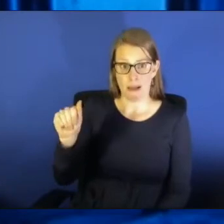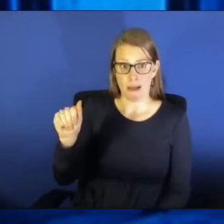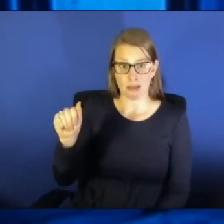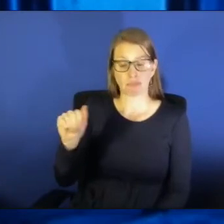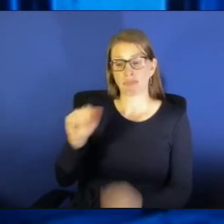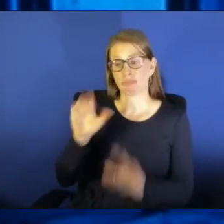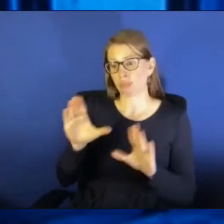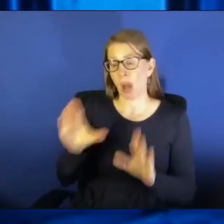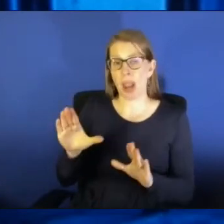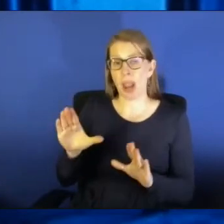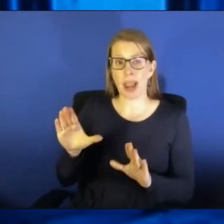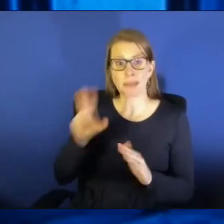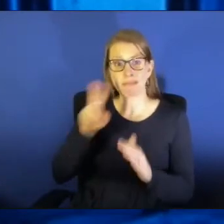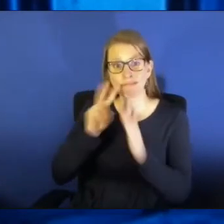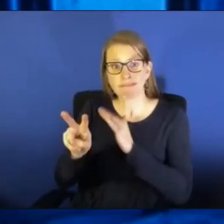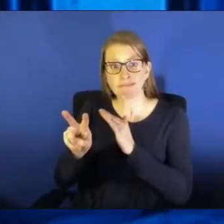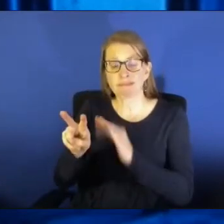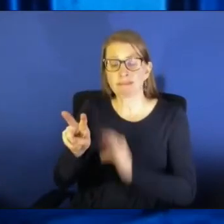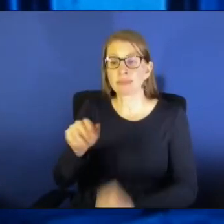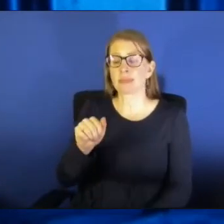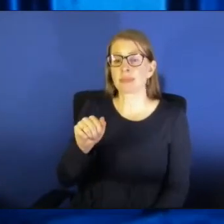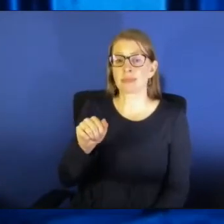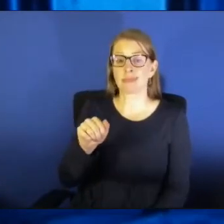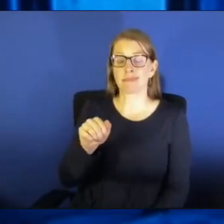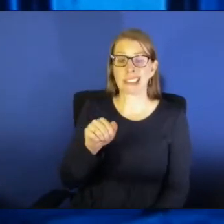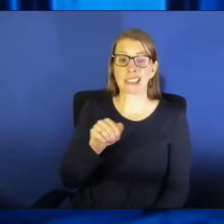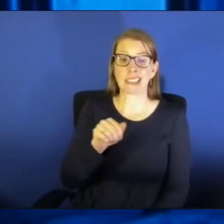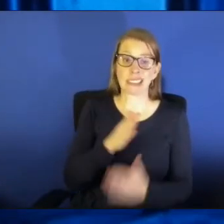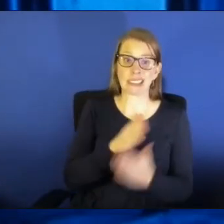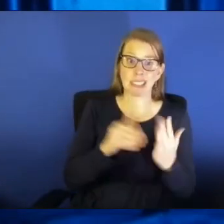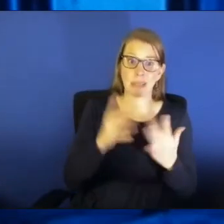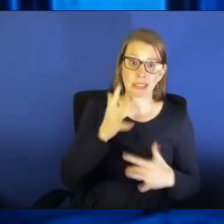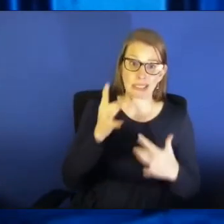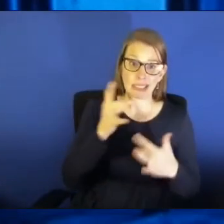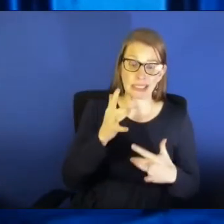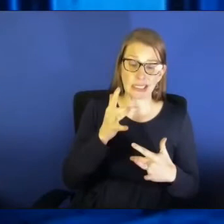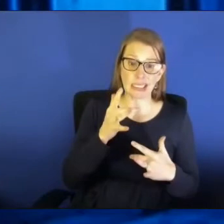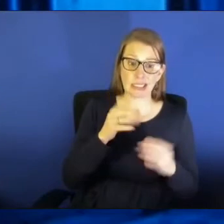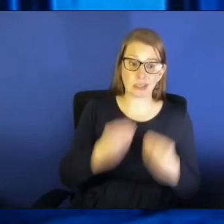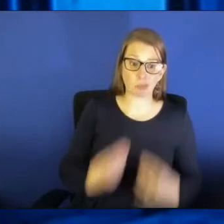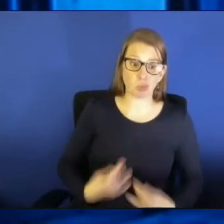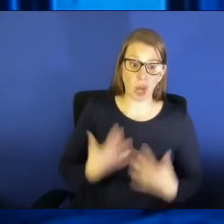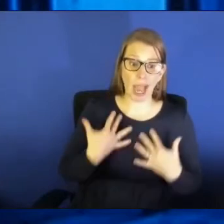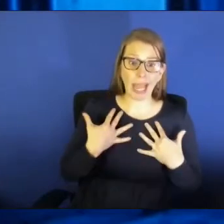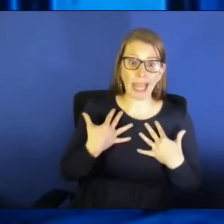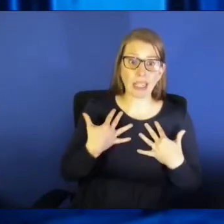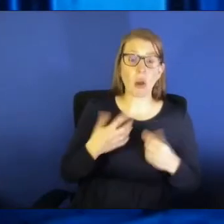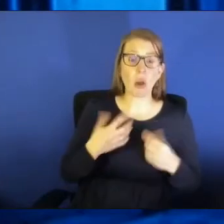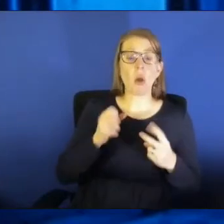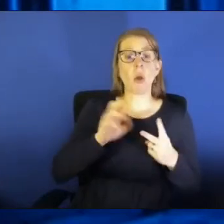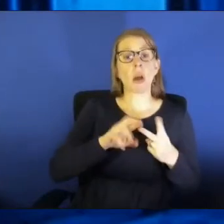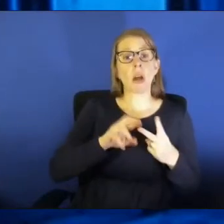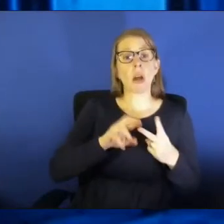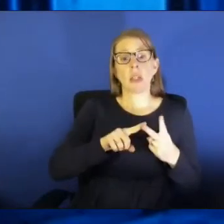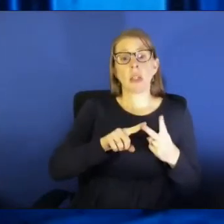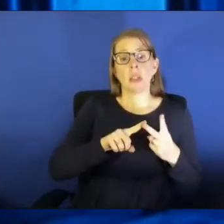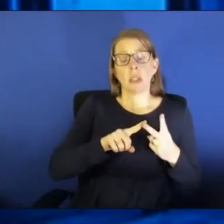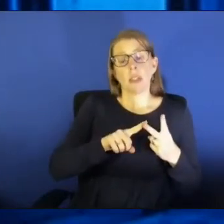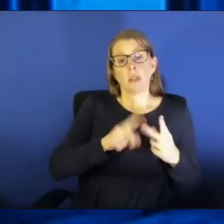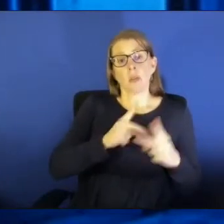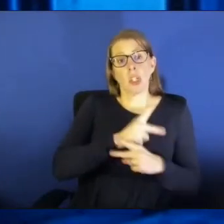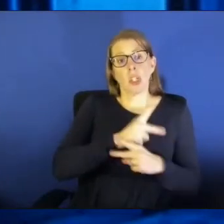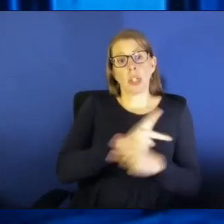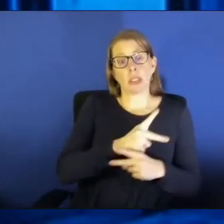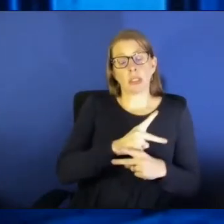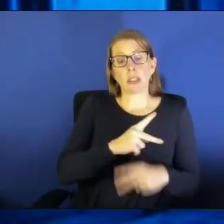that are at high risk for recurrence, or those that have disease that spread, but many have a great prognosis, yet they still need to be followed in the